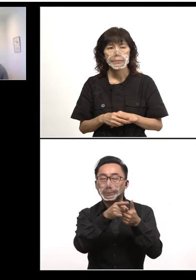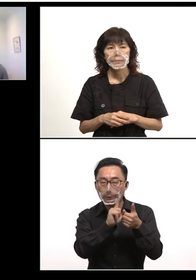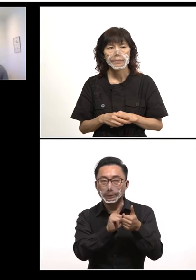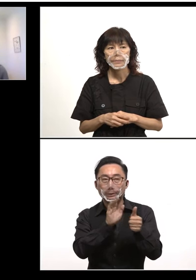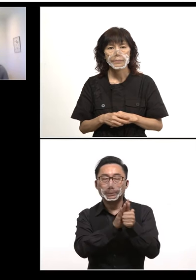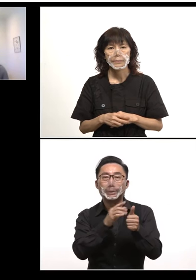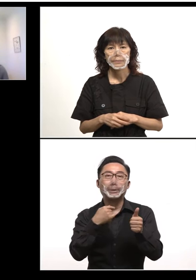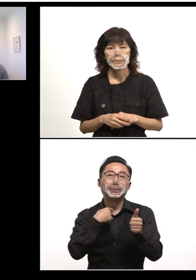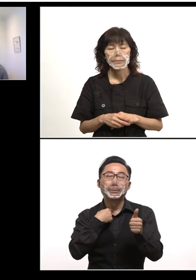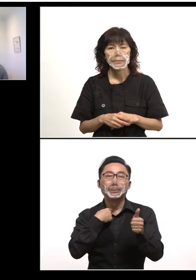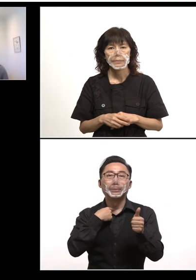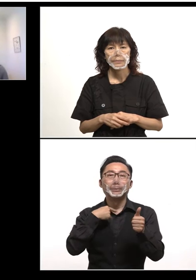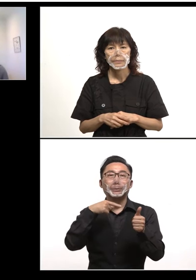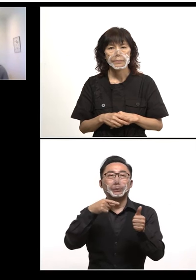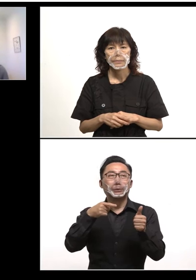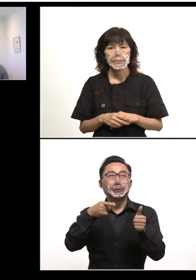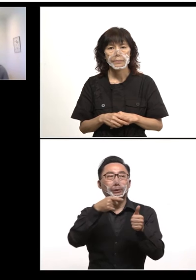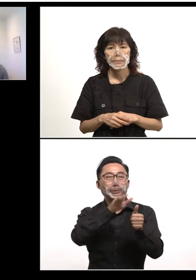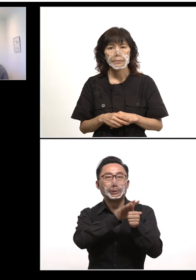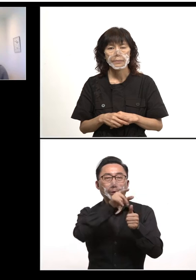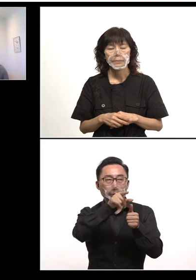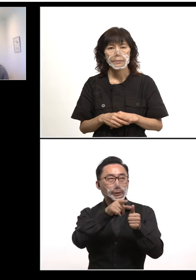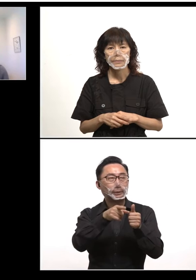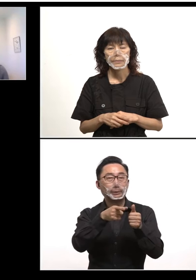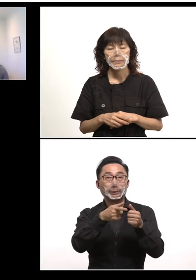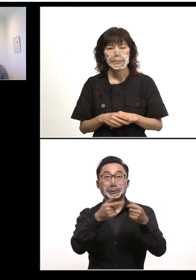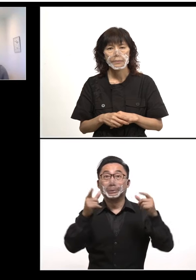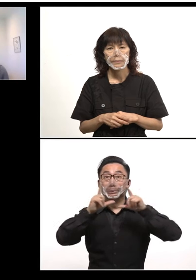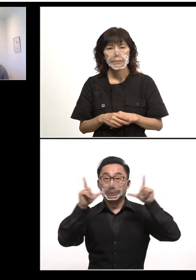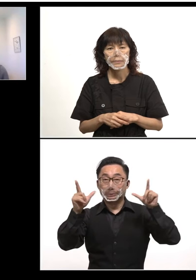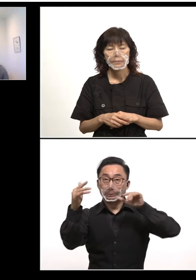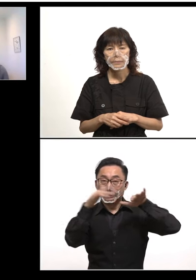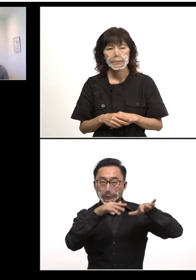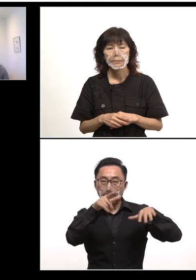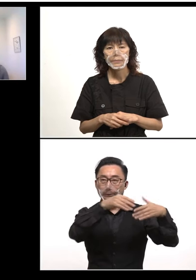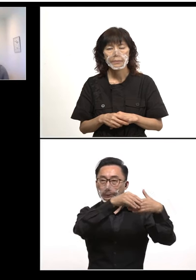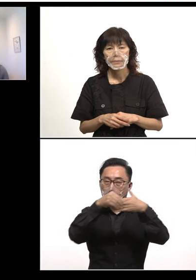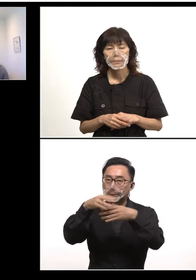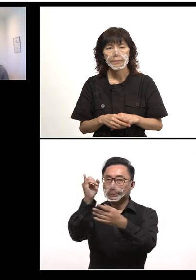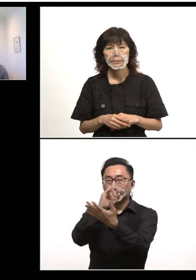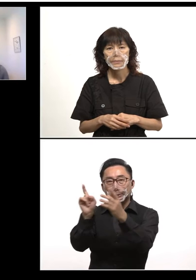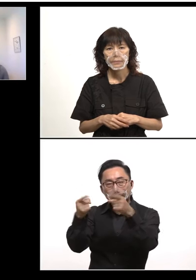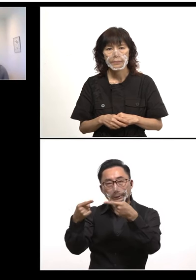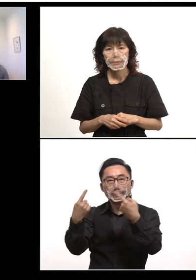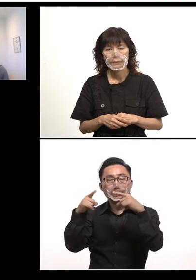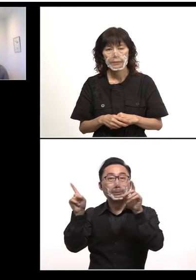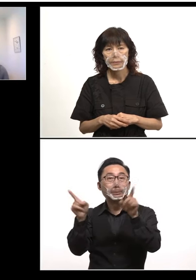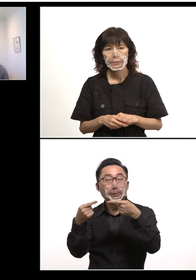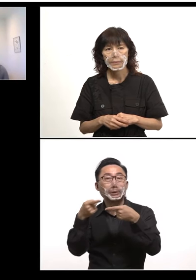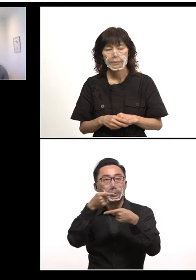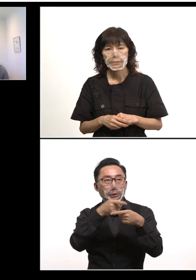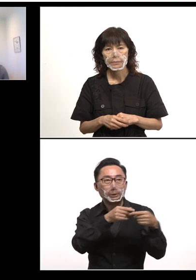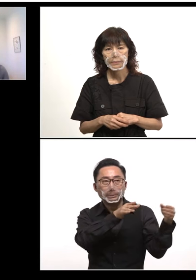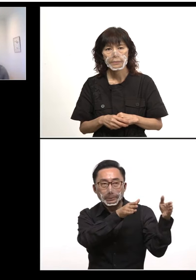they see things, take them to festivals and things like that. But as the two speakers this morning have